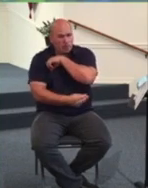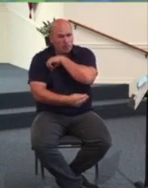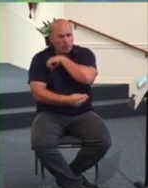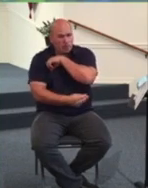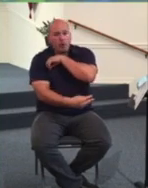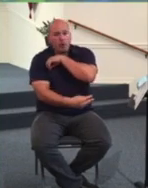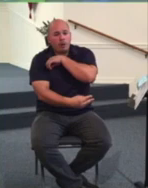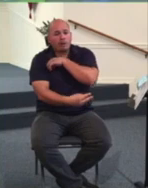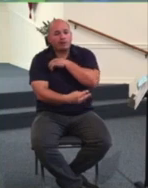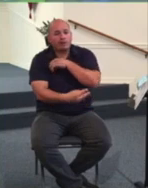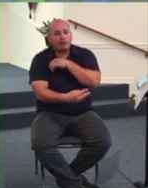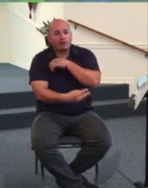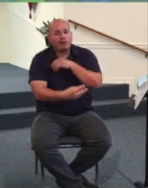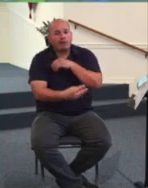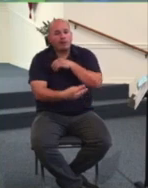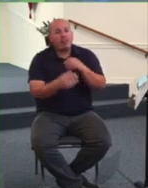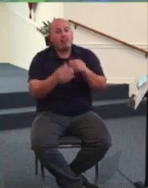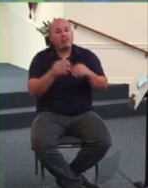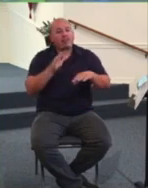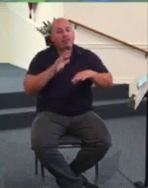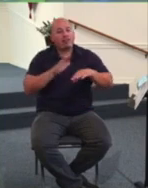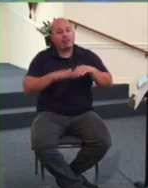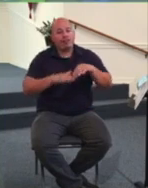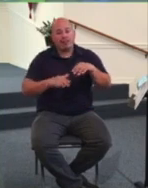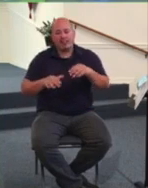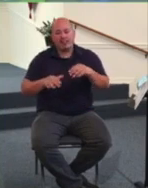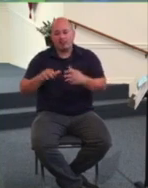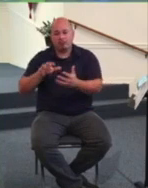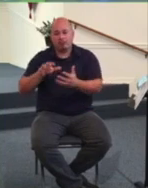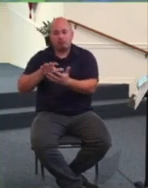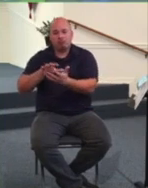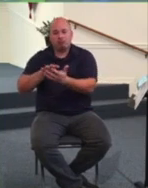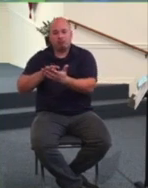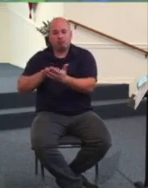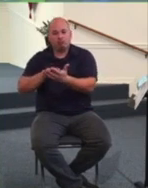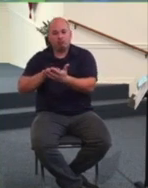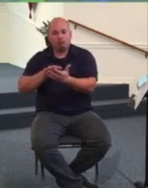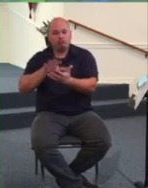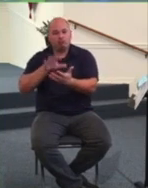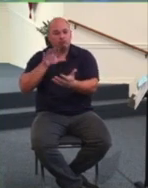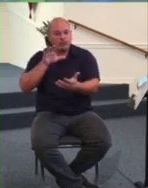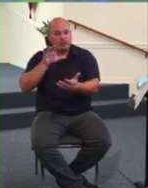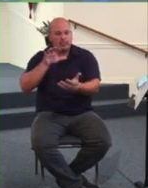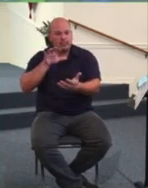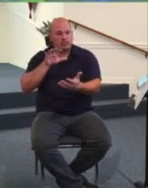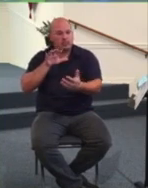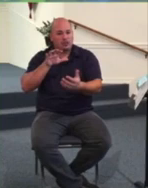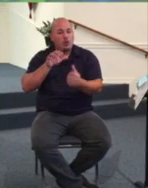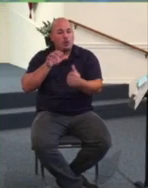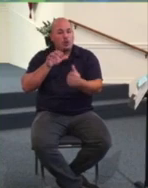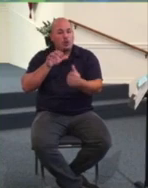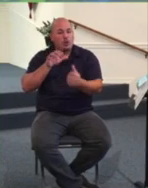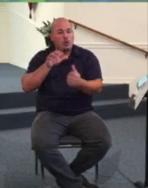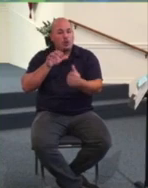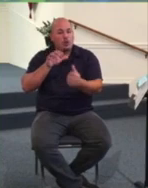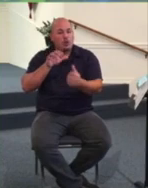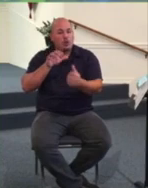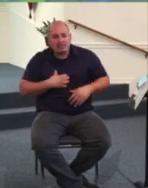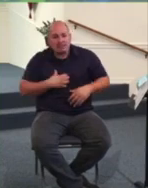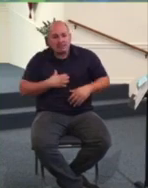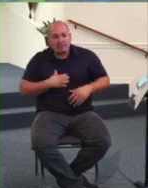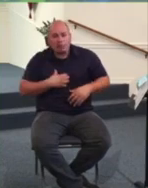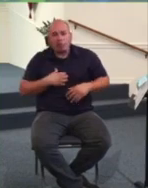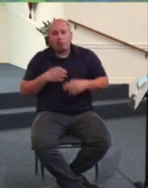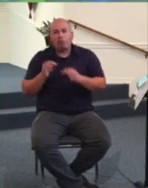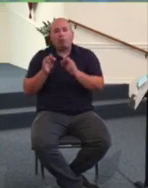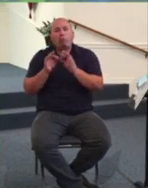Him. Being hungry won't discourage you, because you'd rather be hungry with God than have plenty without